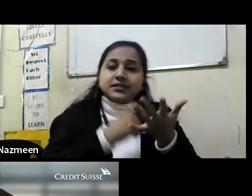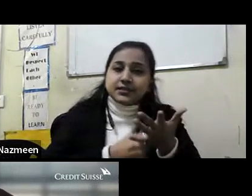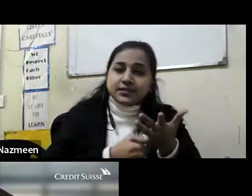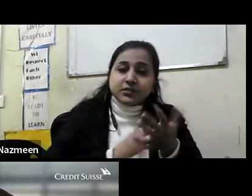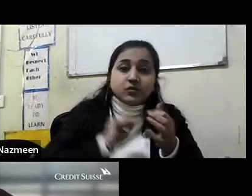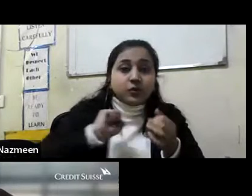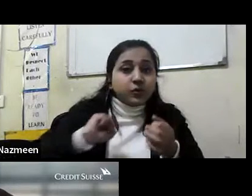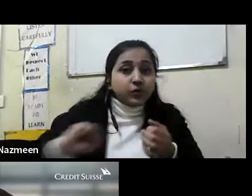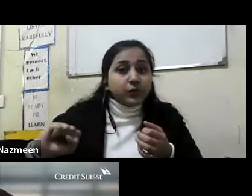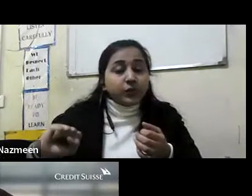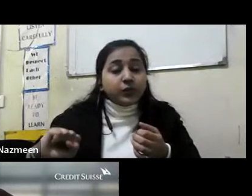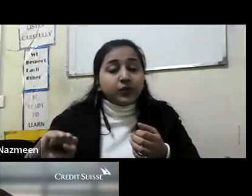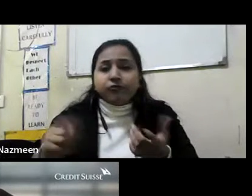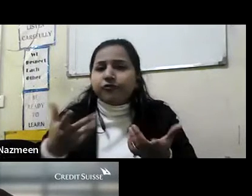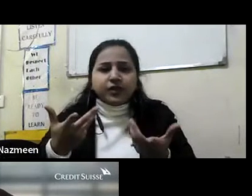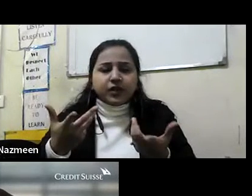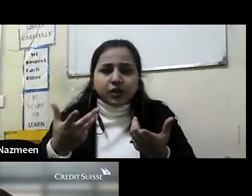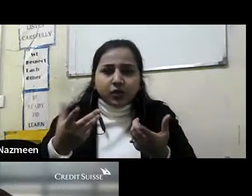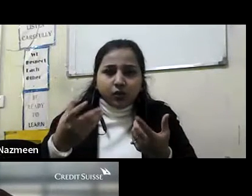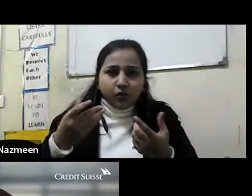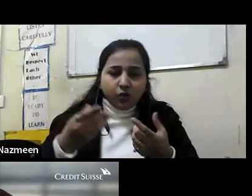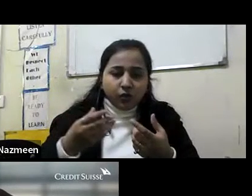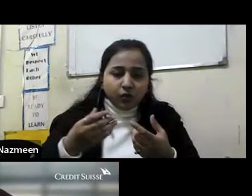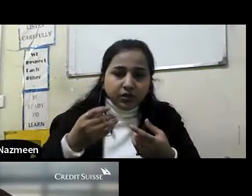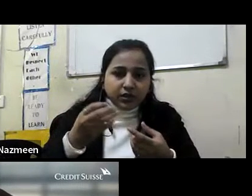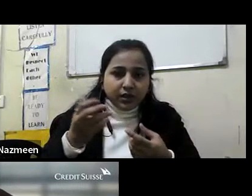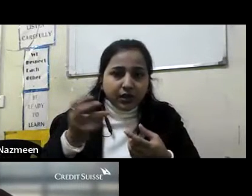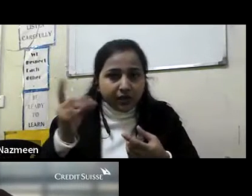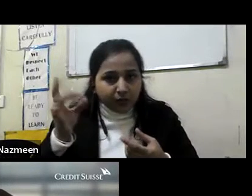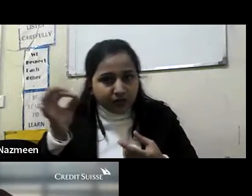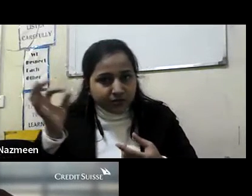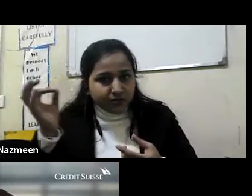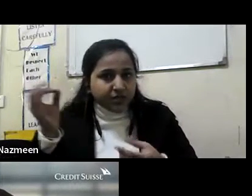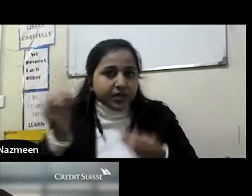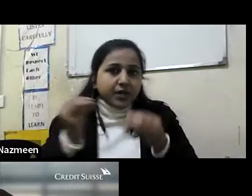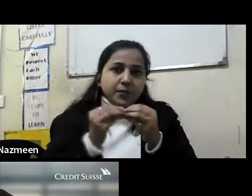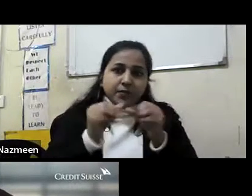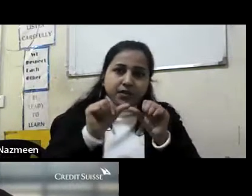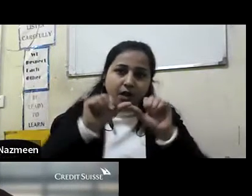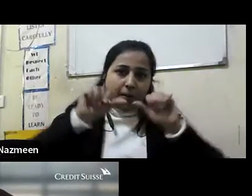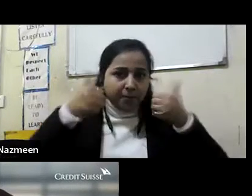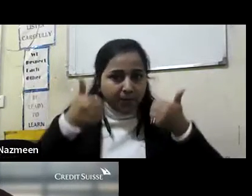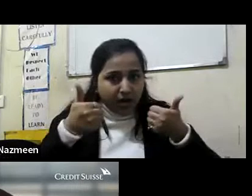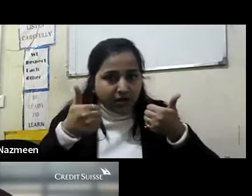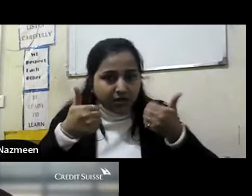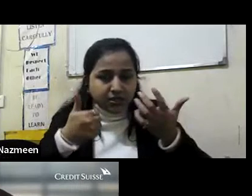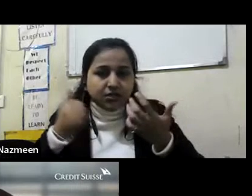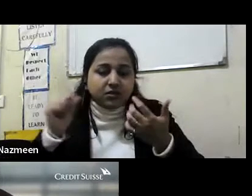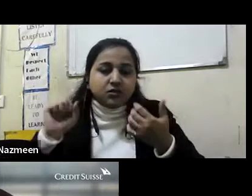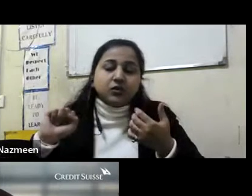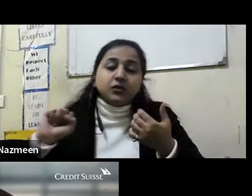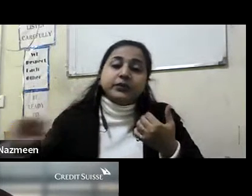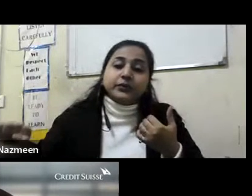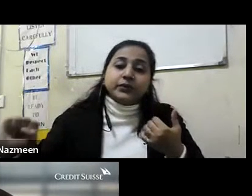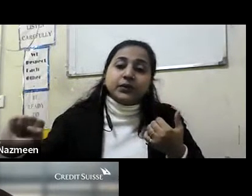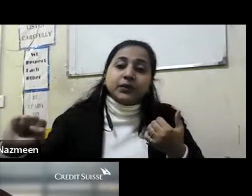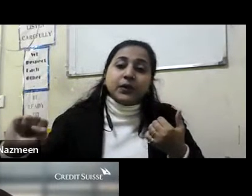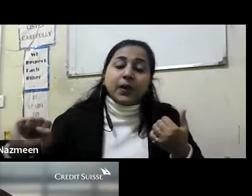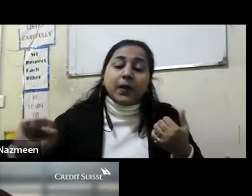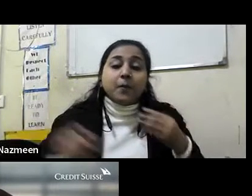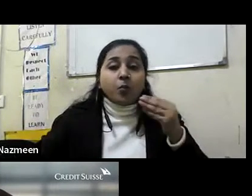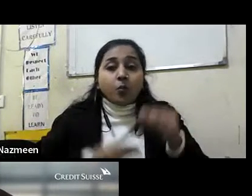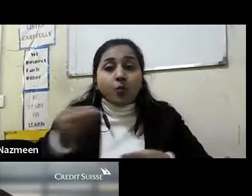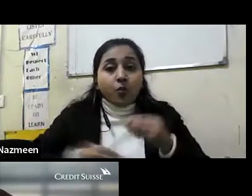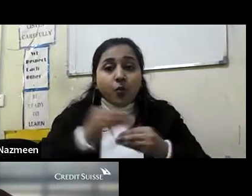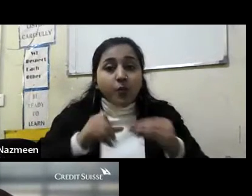degree in commerce from the University of Mumbai, a diploma in business management from the Indian Merchants Chamber, Mumbai.